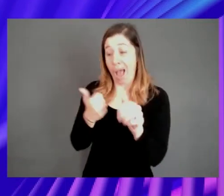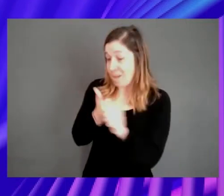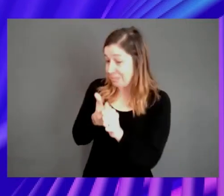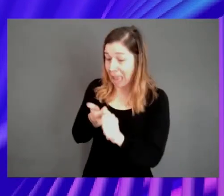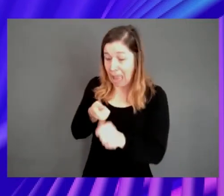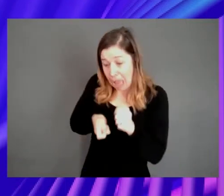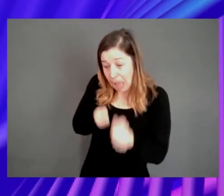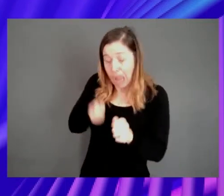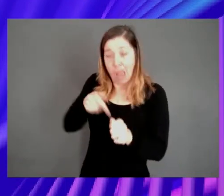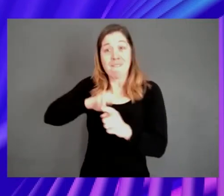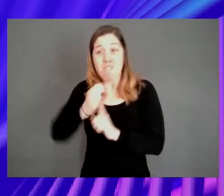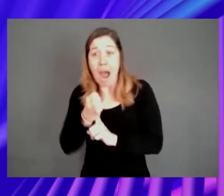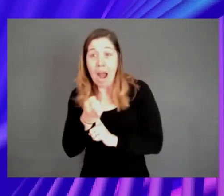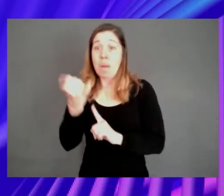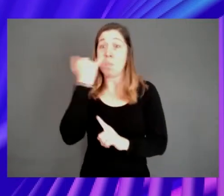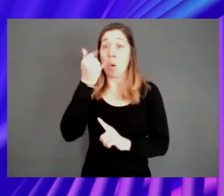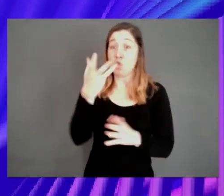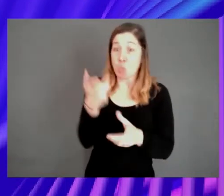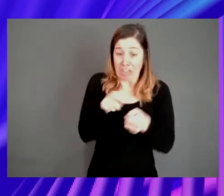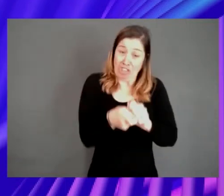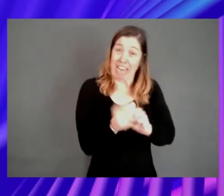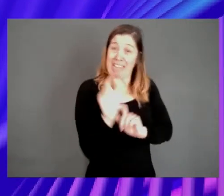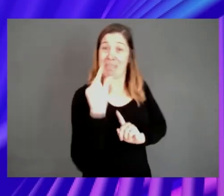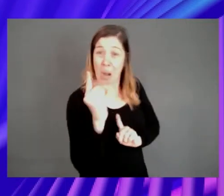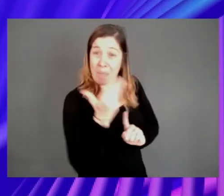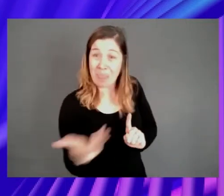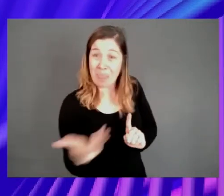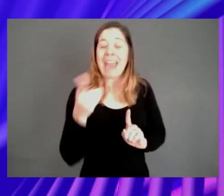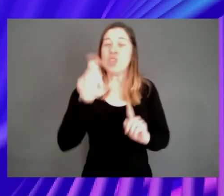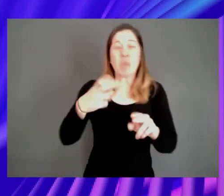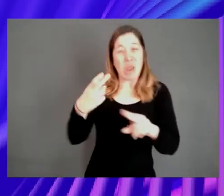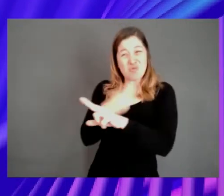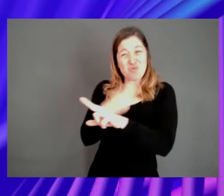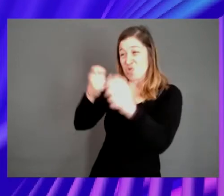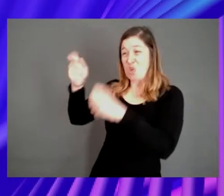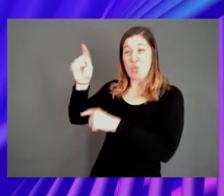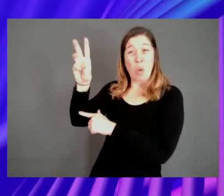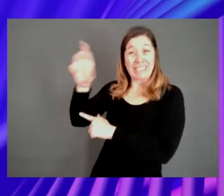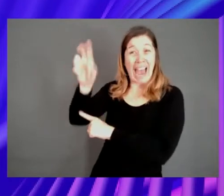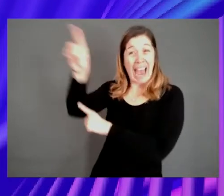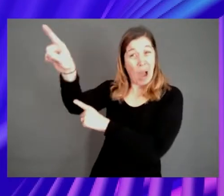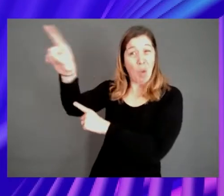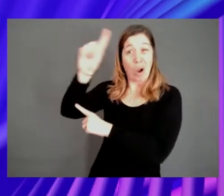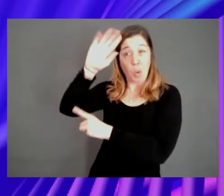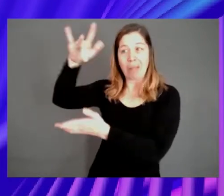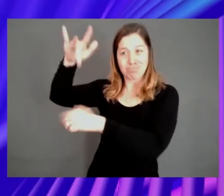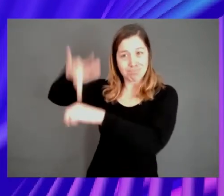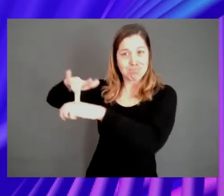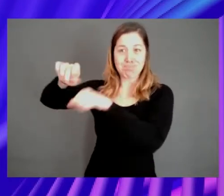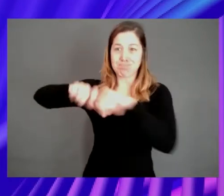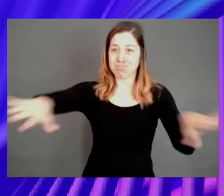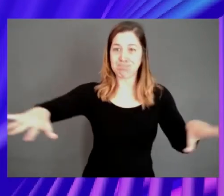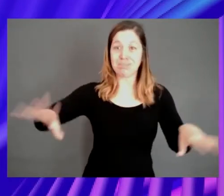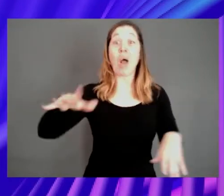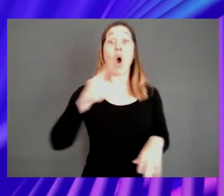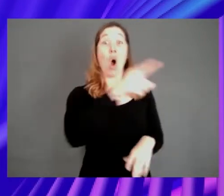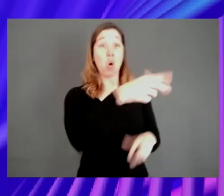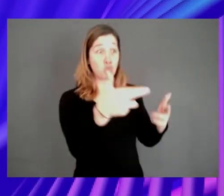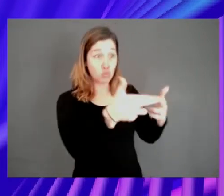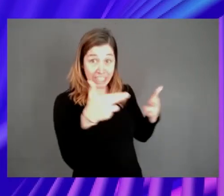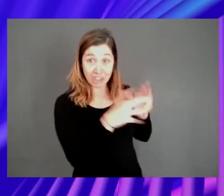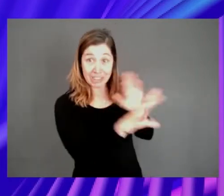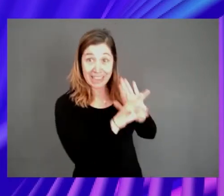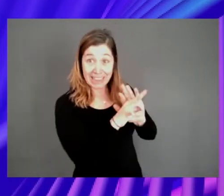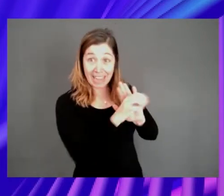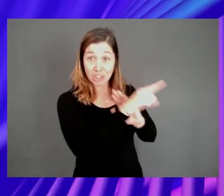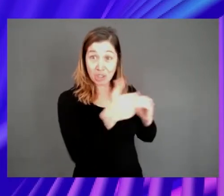you can use Controltower to kick off and orchestrate that as well. That's really cool. And how about region selection? Can you lock down and have a guardrail around regions? We